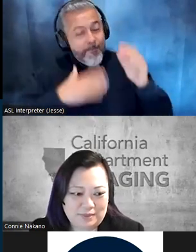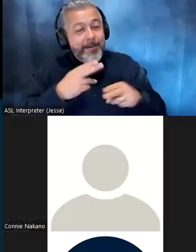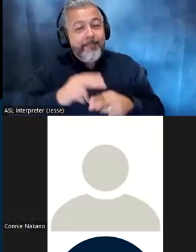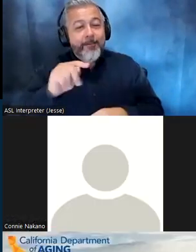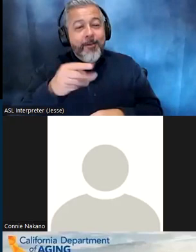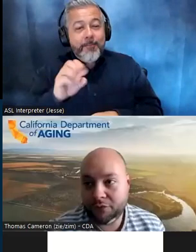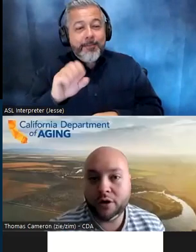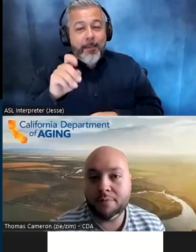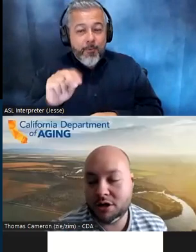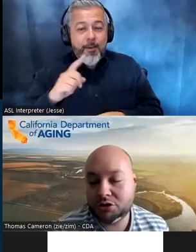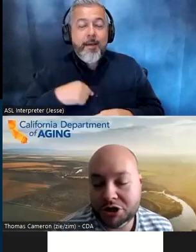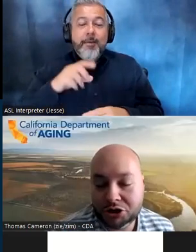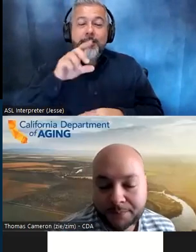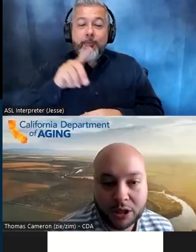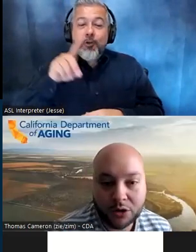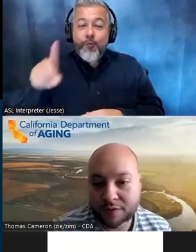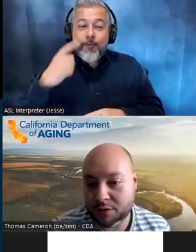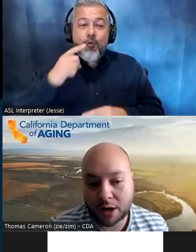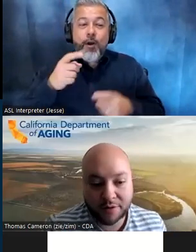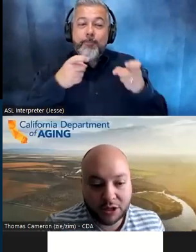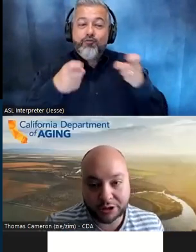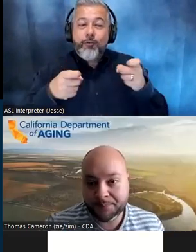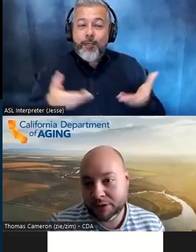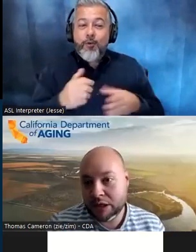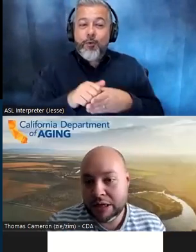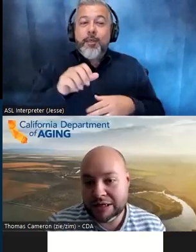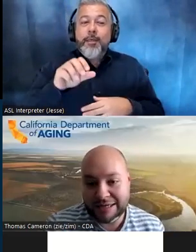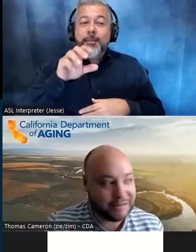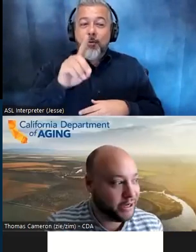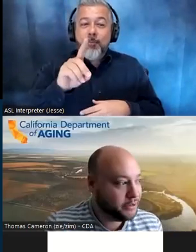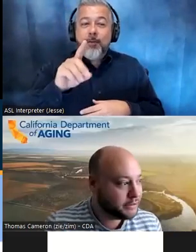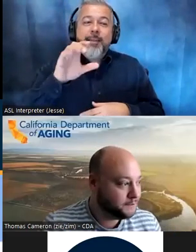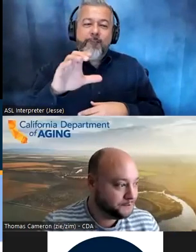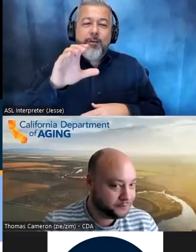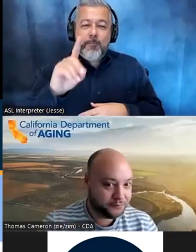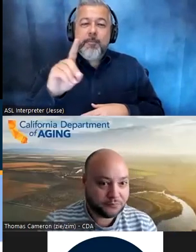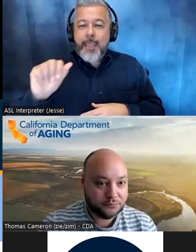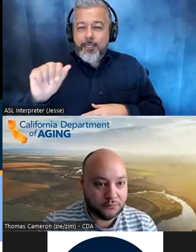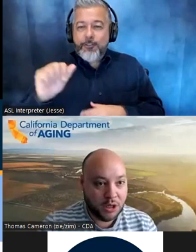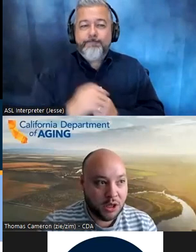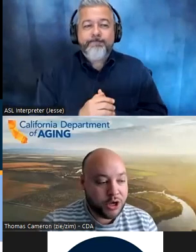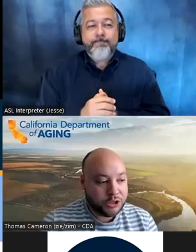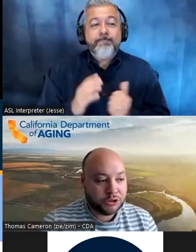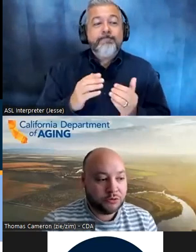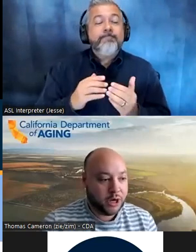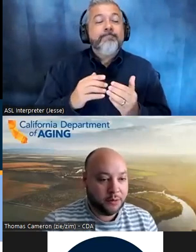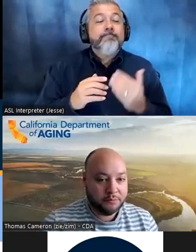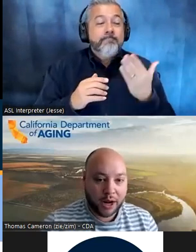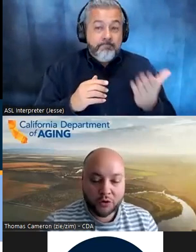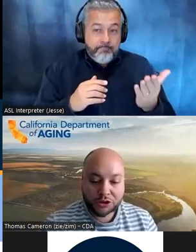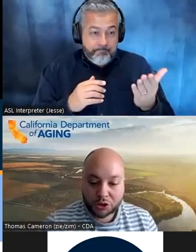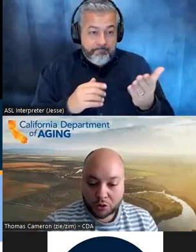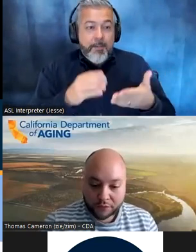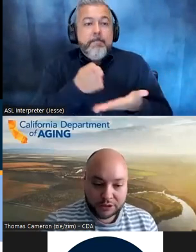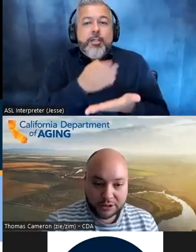I'm the Deputy Director for Administration here with the Department of Aging. Next slide, please. So